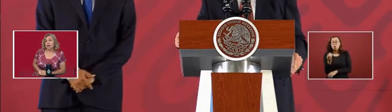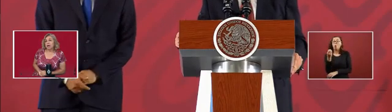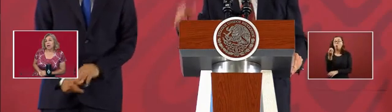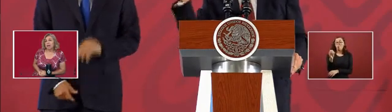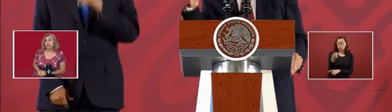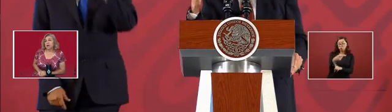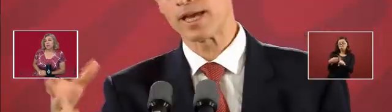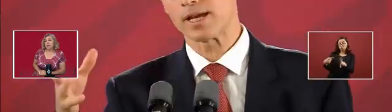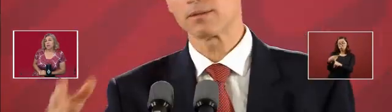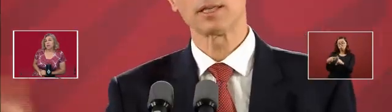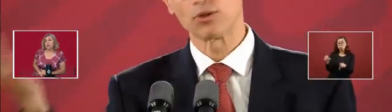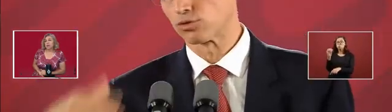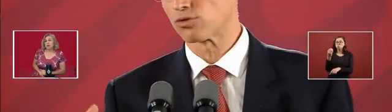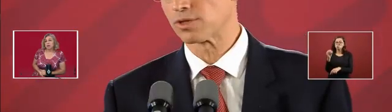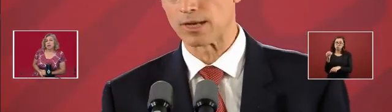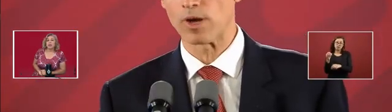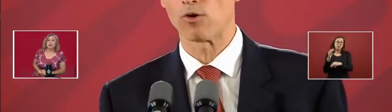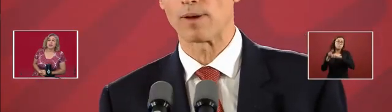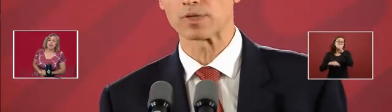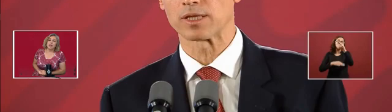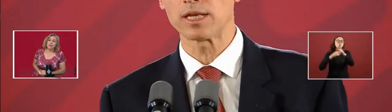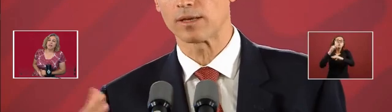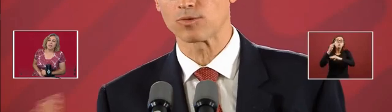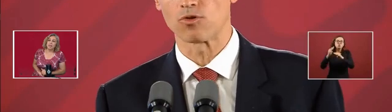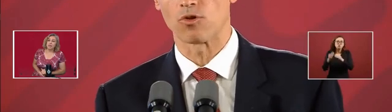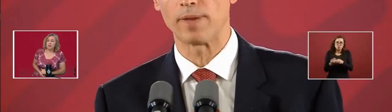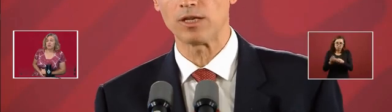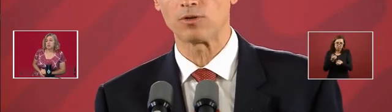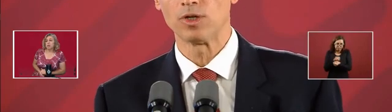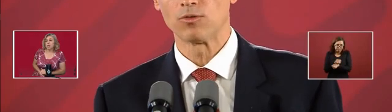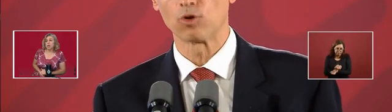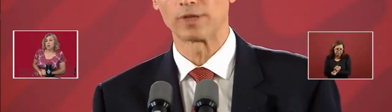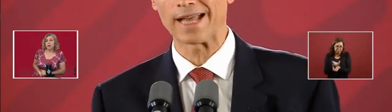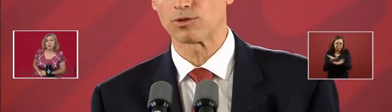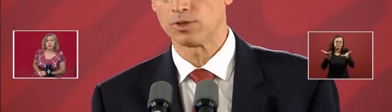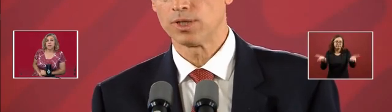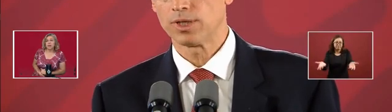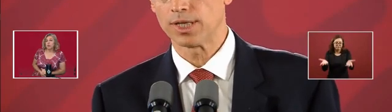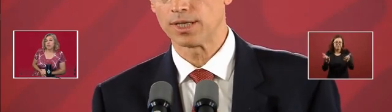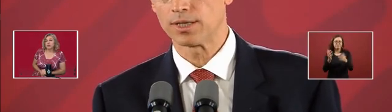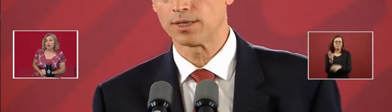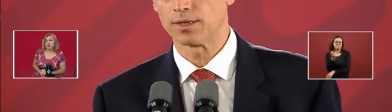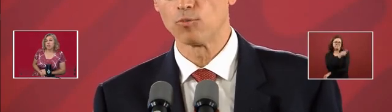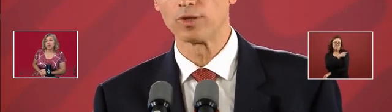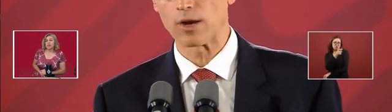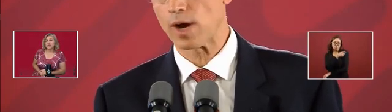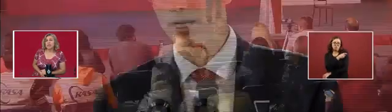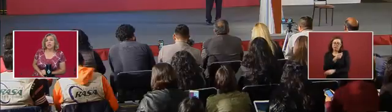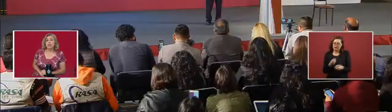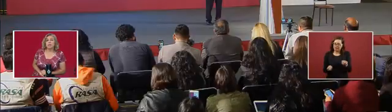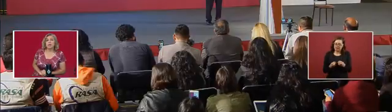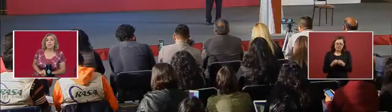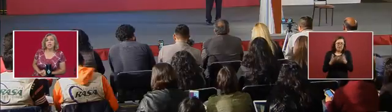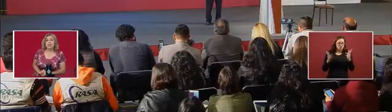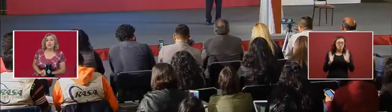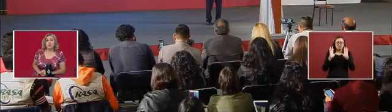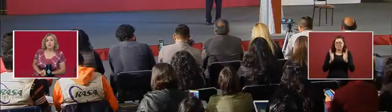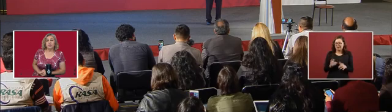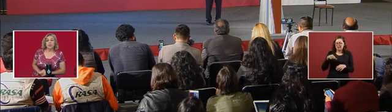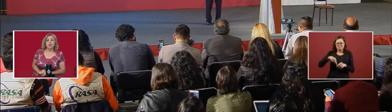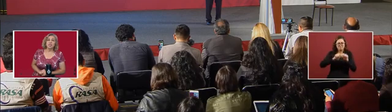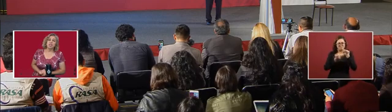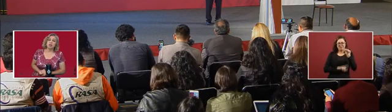transfiere en marzo a las compañías farmacéuticas so globales every year y it's las given compañías to tienen este the ciclo companies and y they have this empiezan a cycle producir. and they start to Más o produce menos, it. el And calendario